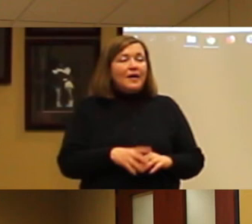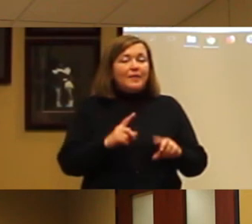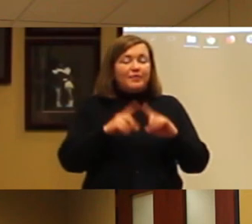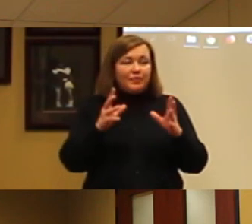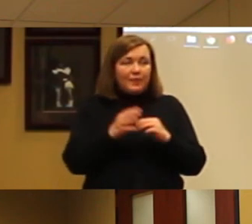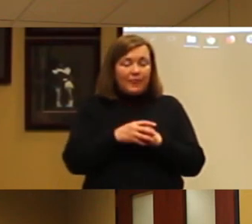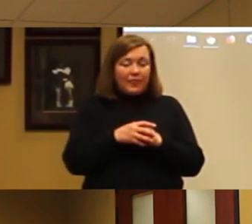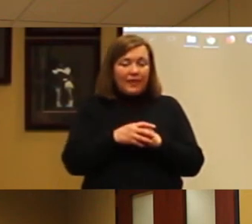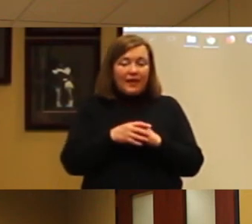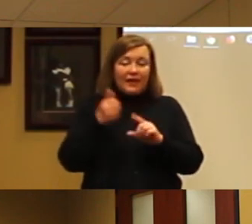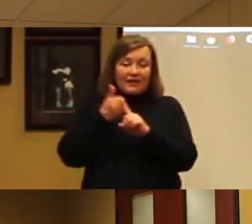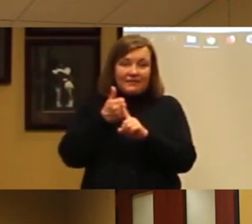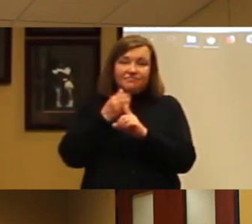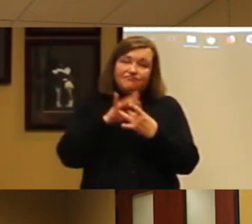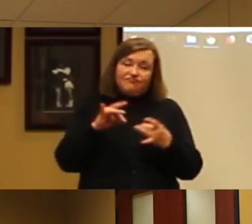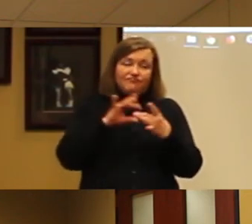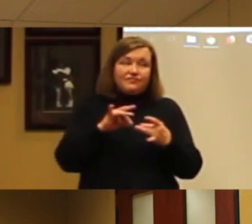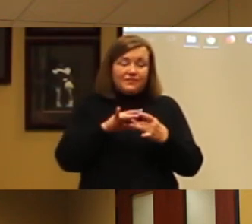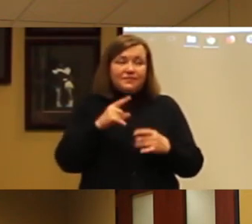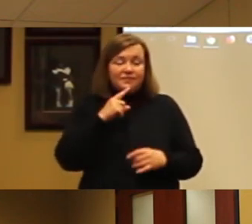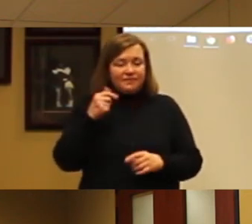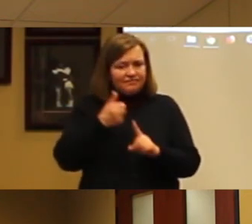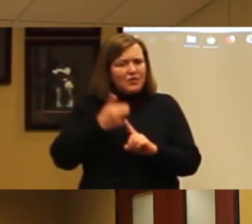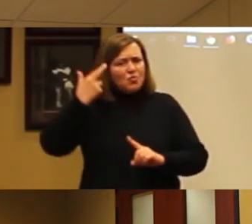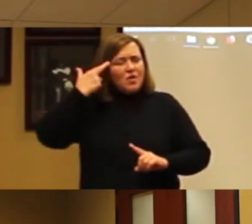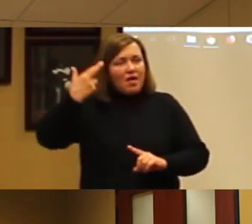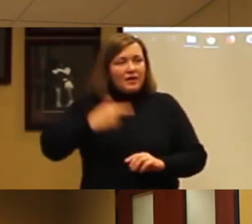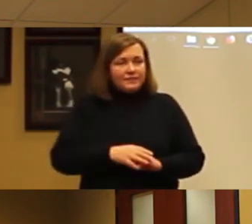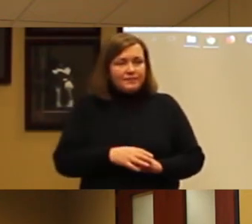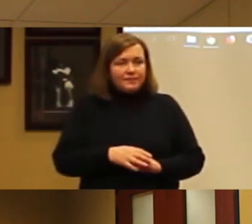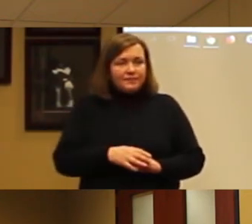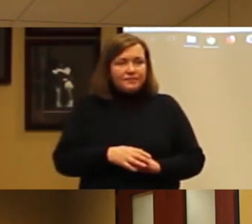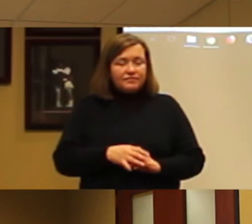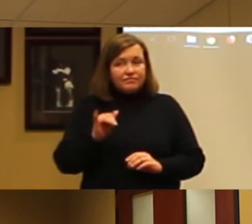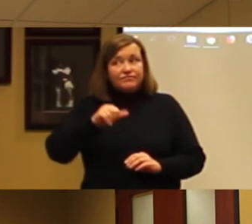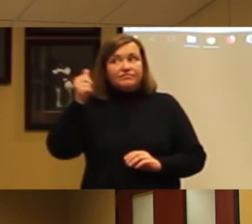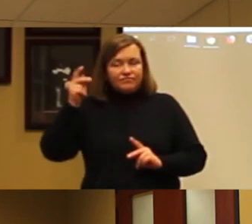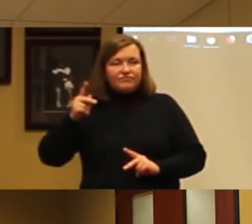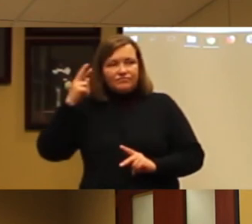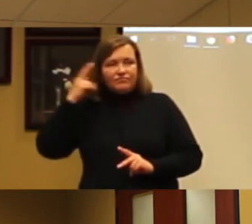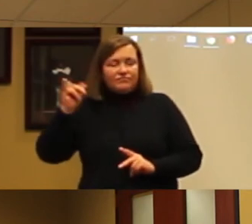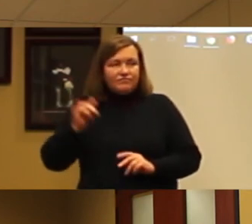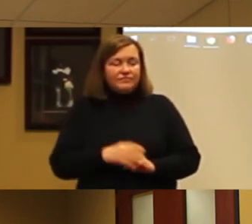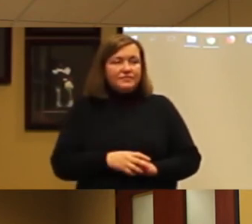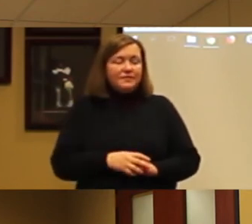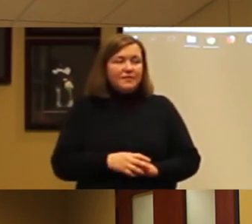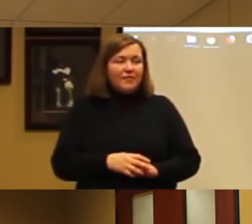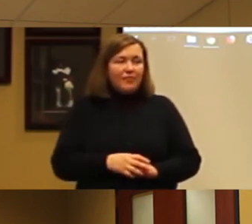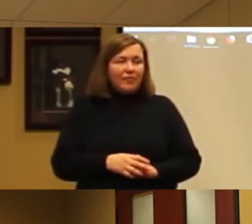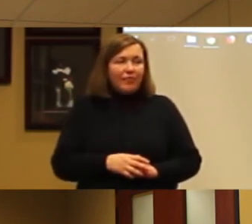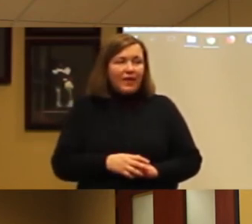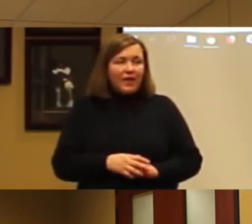He says he realized, really, something that Franz Fanon realized at one point too, that once